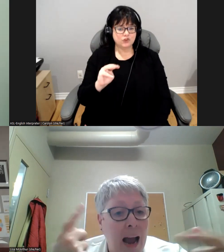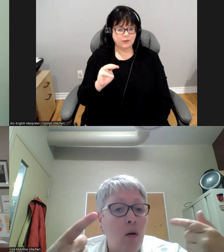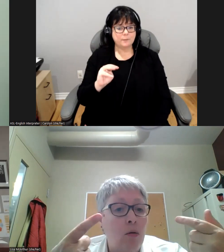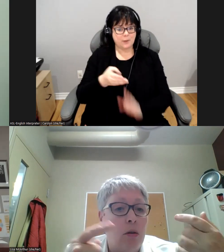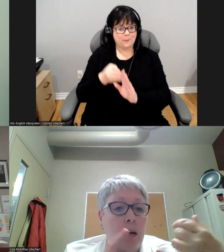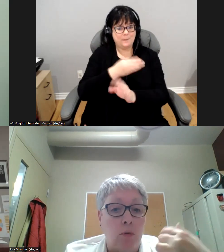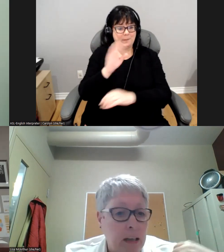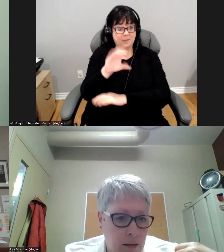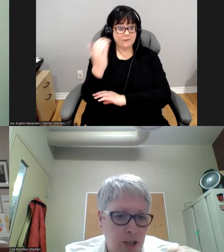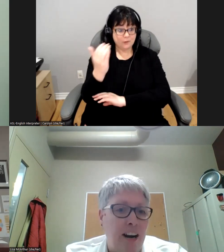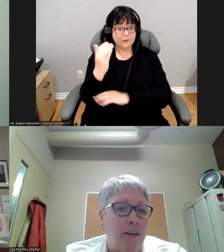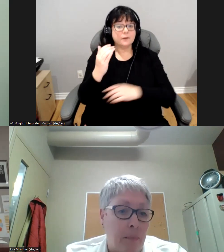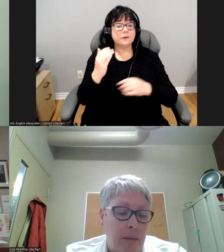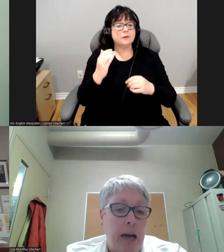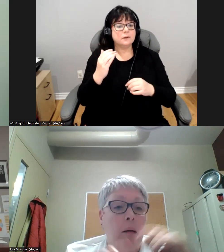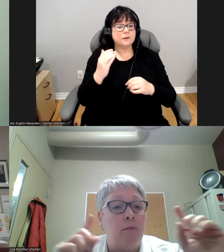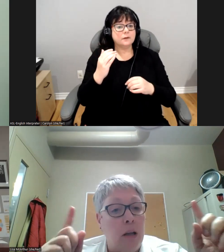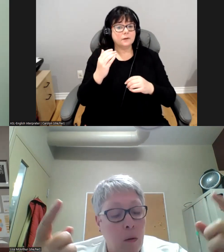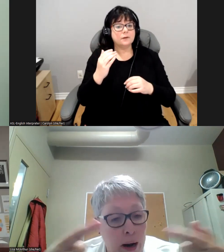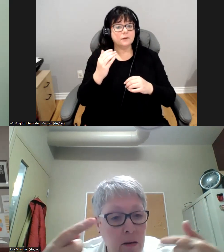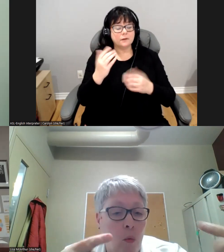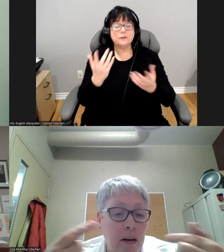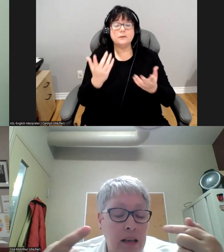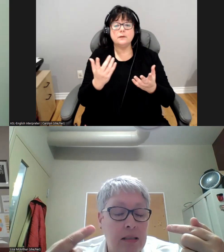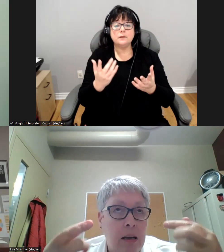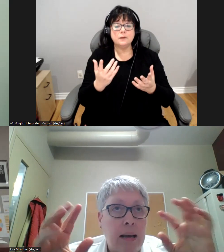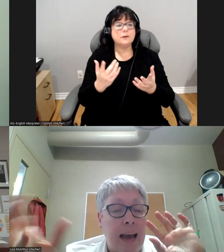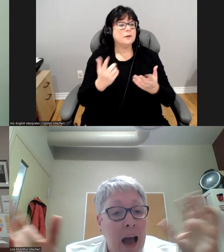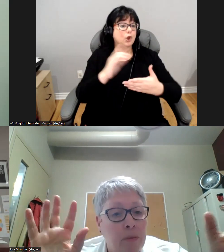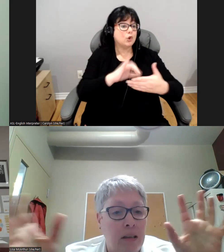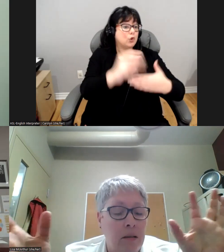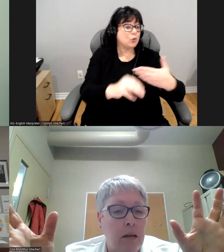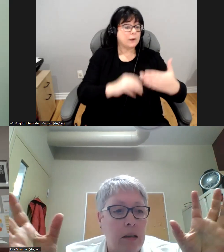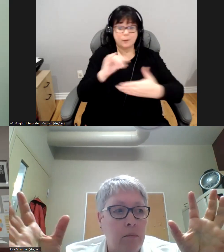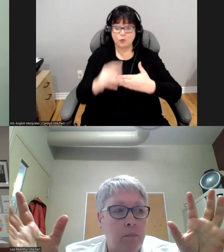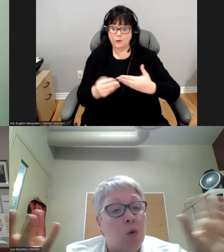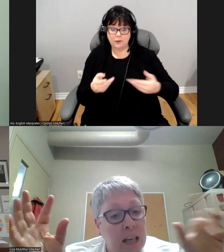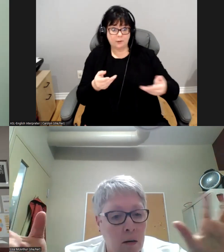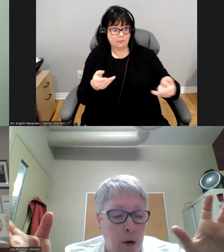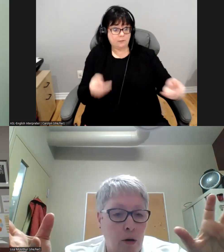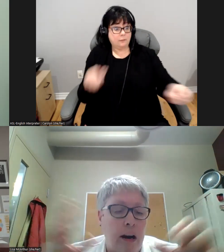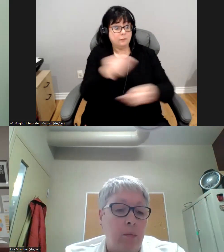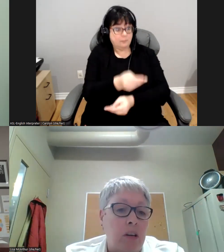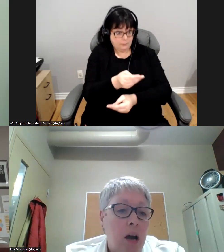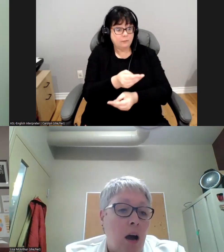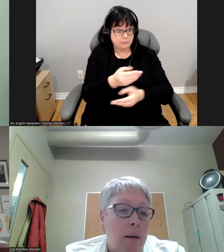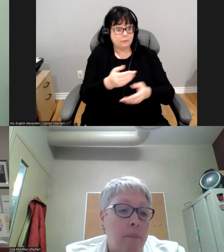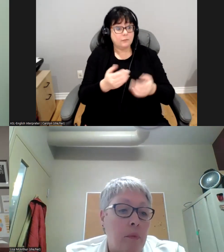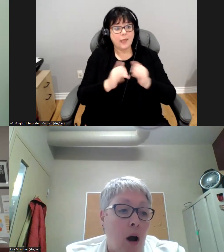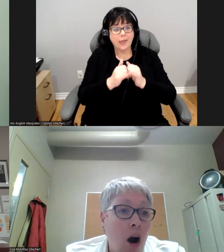about how curriculum sharing might be helpful, where these gaps in between our